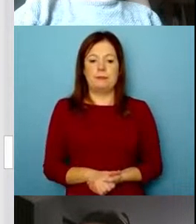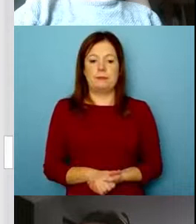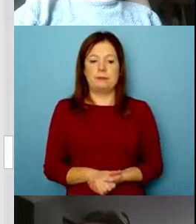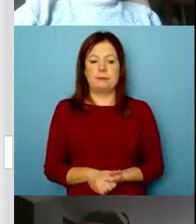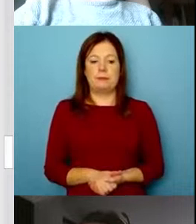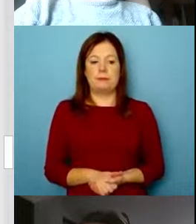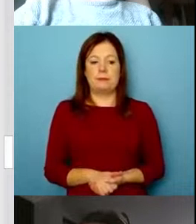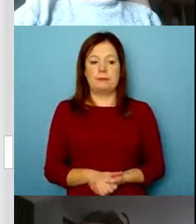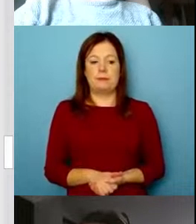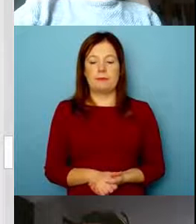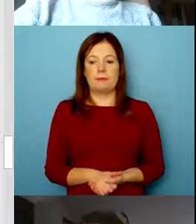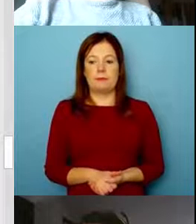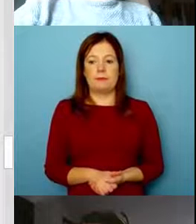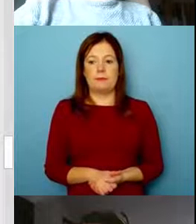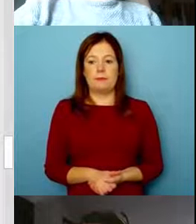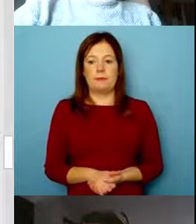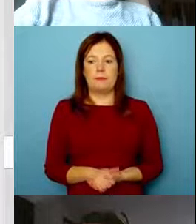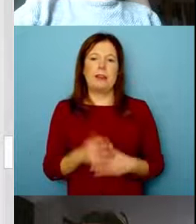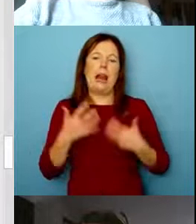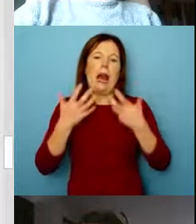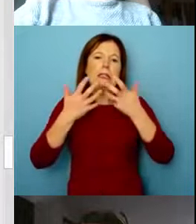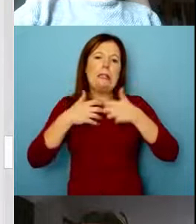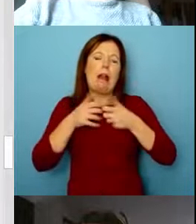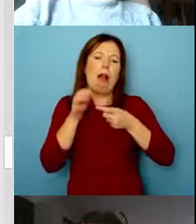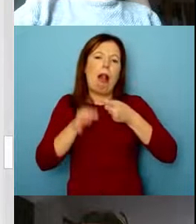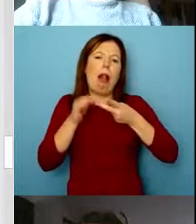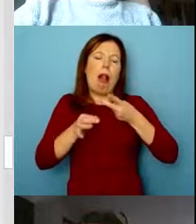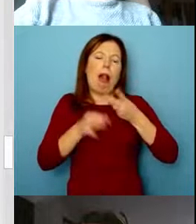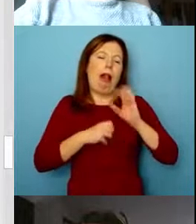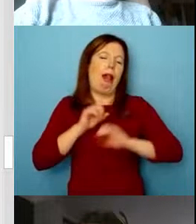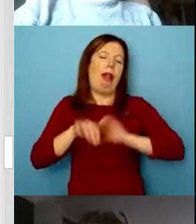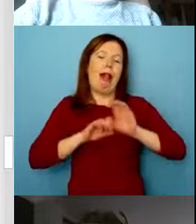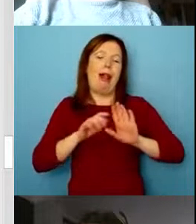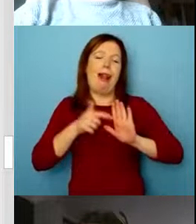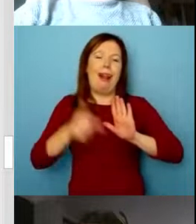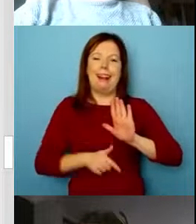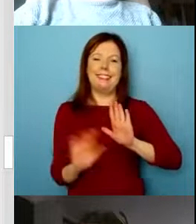So I won't go too long into the technical overview on this, but